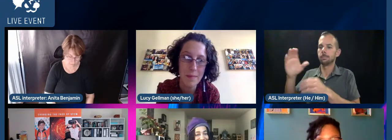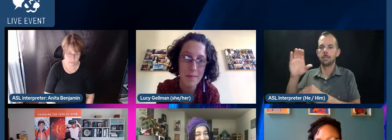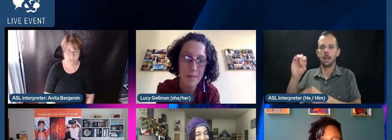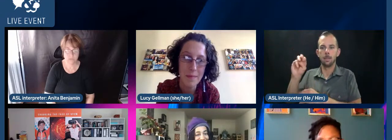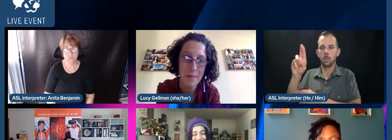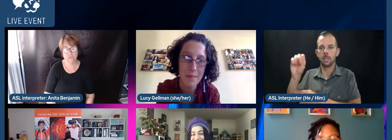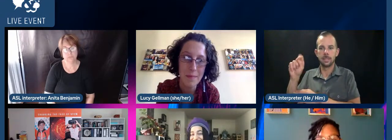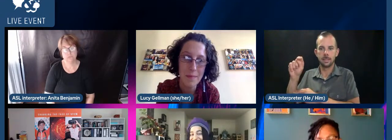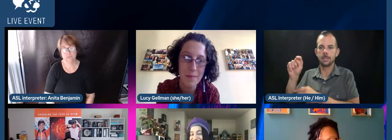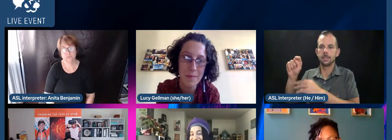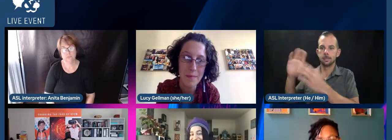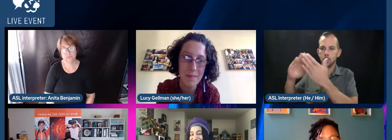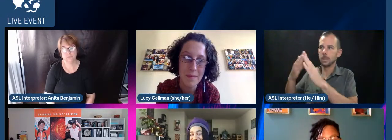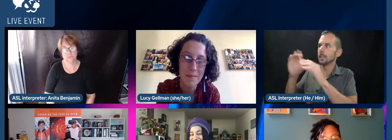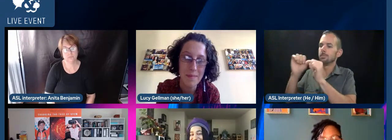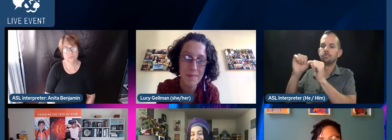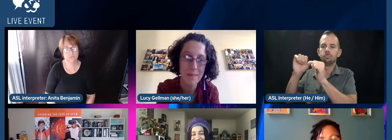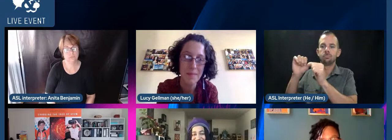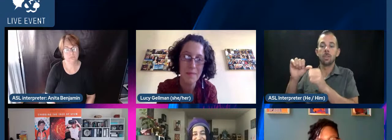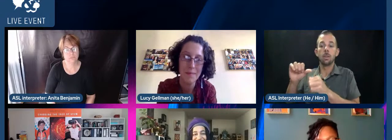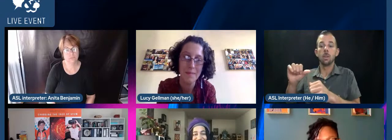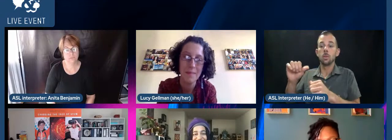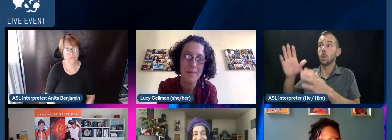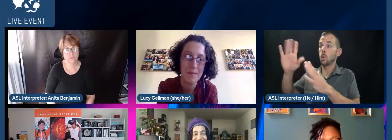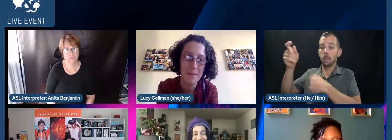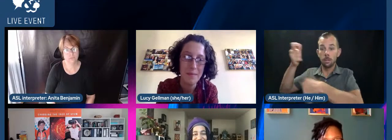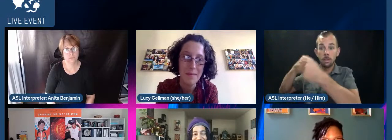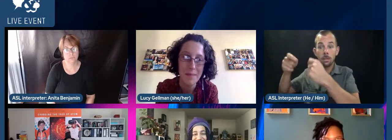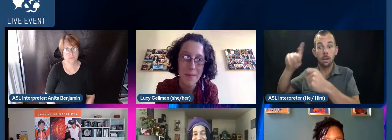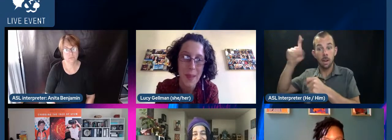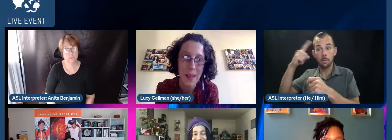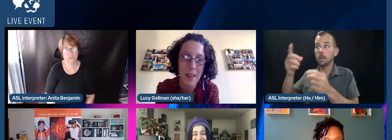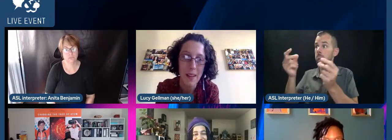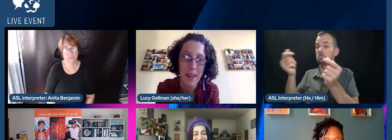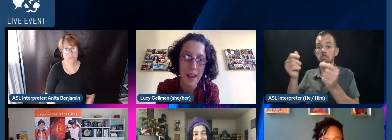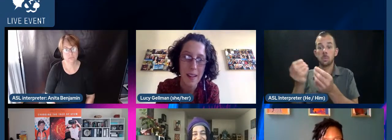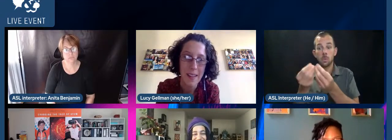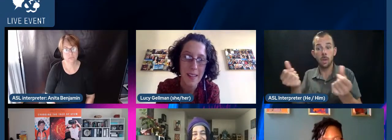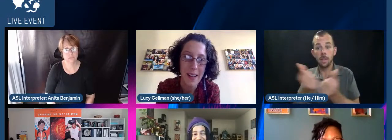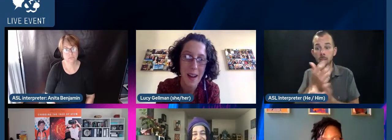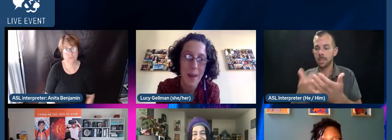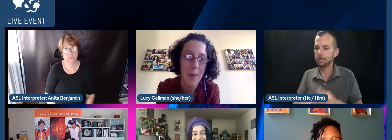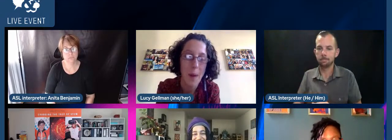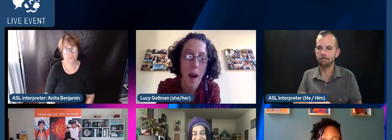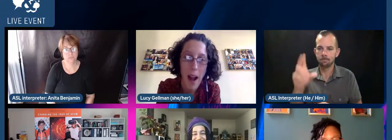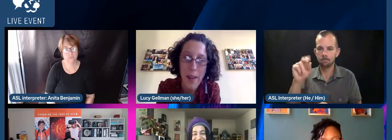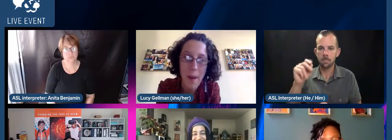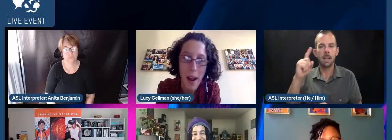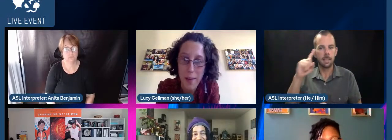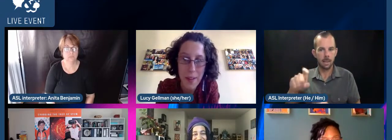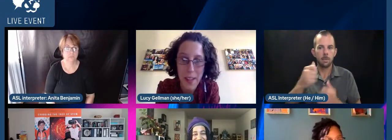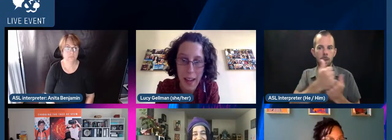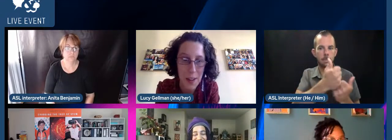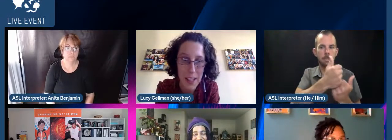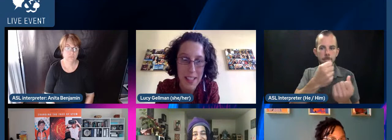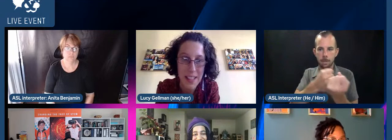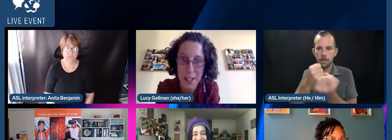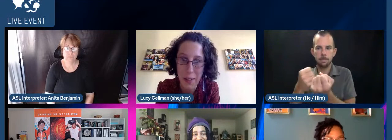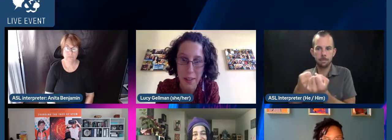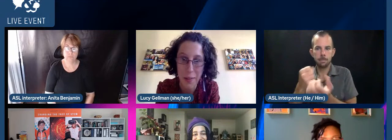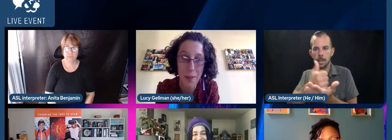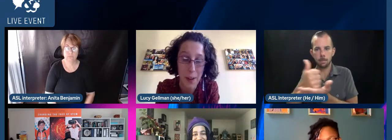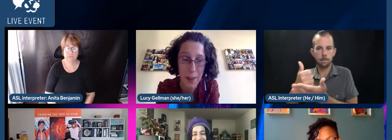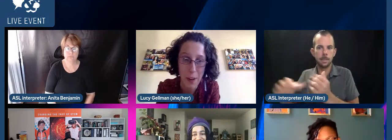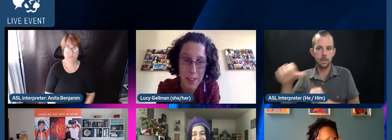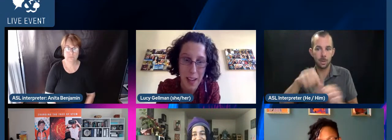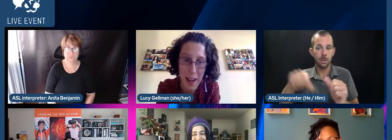become better. I think that we are going to have to help each other. Yeah. I feel like I could